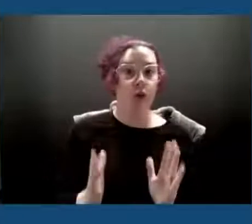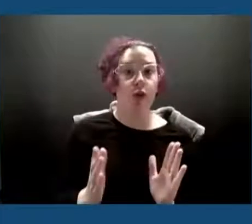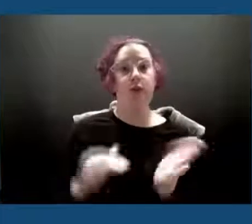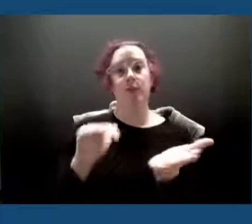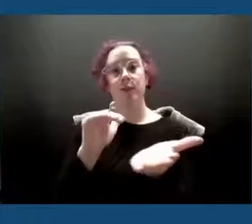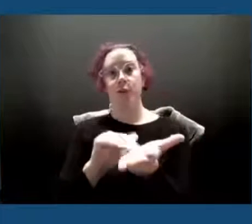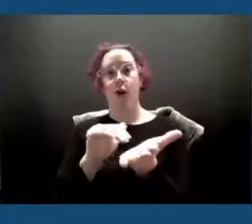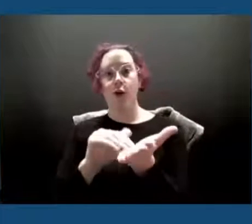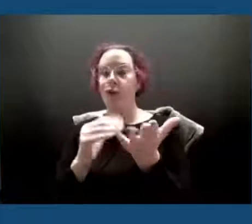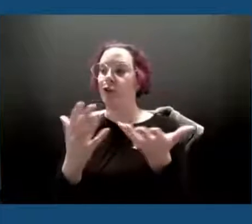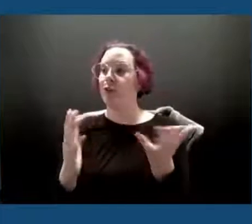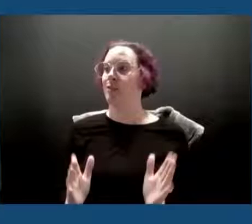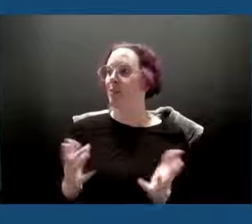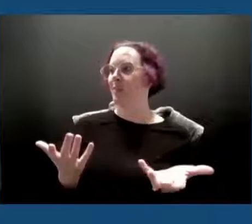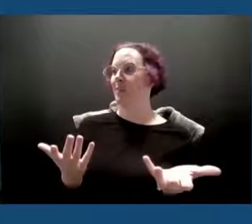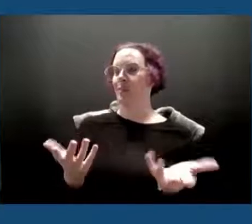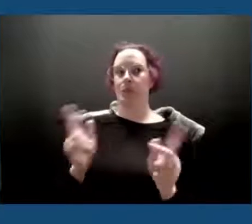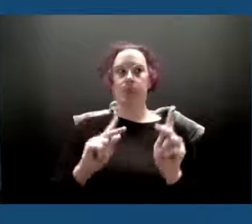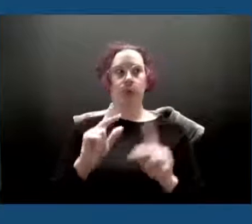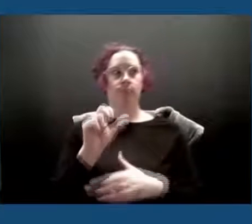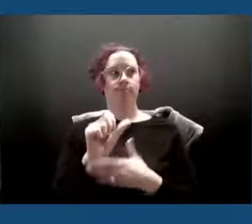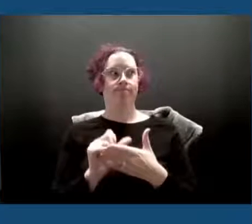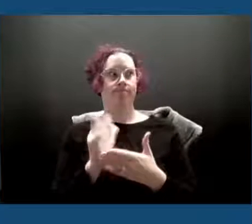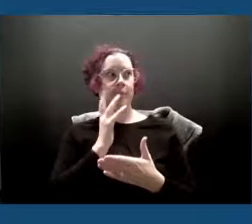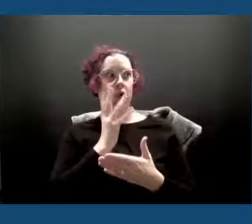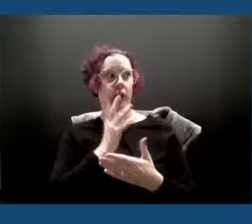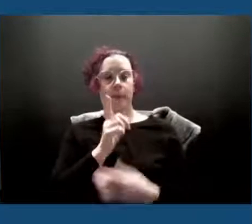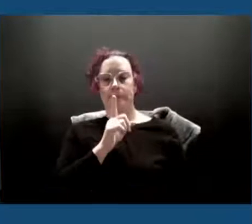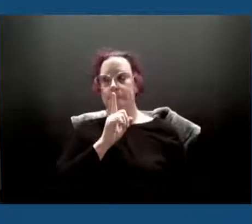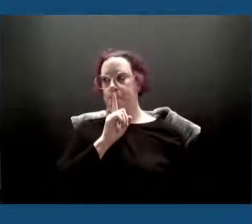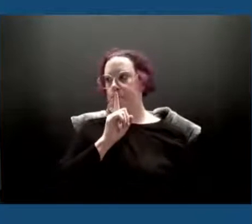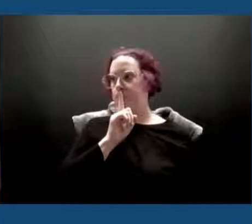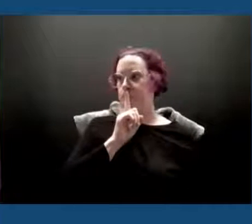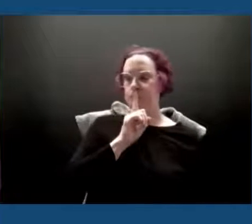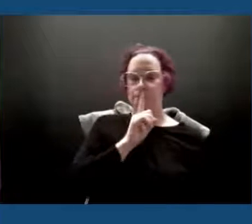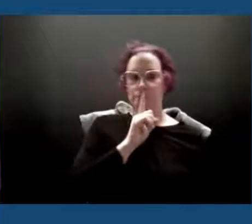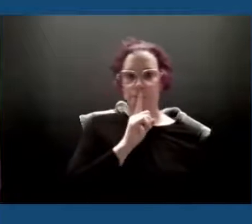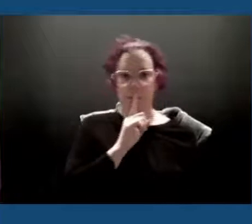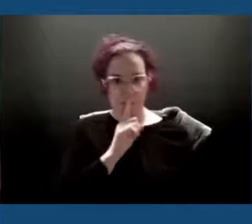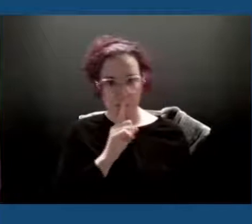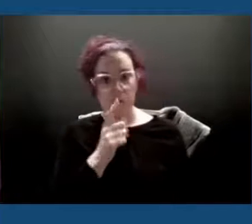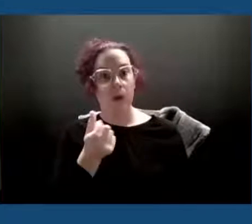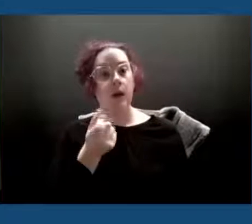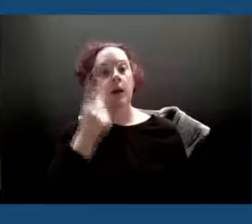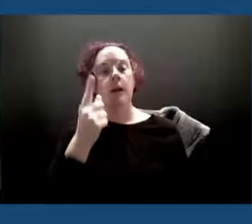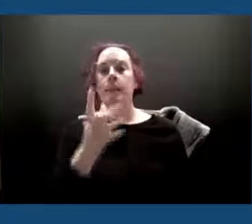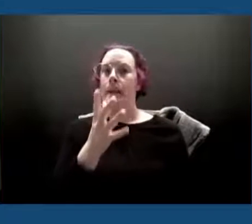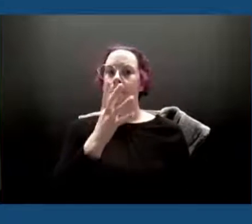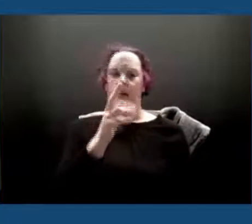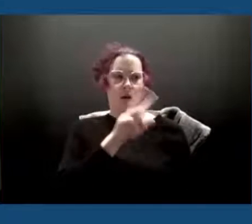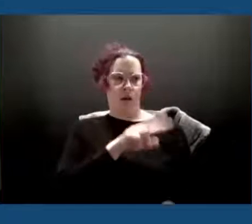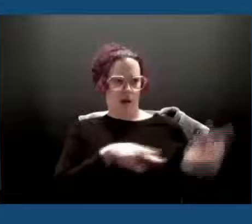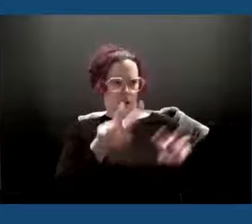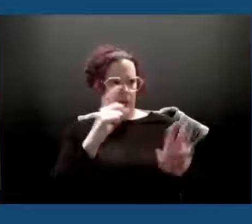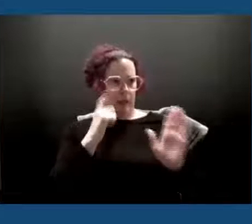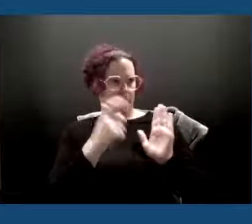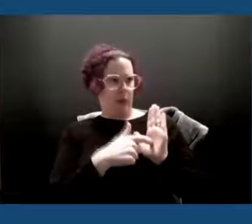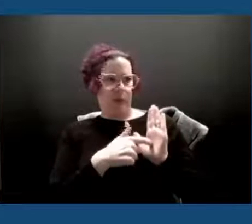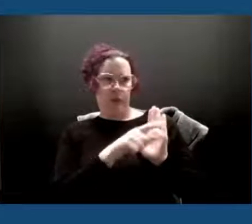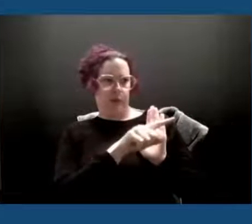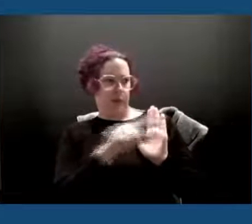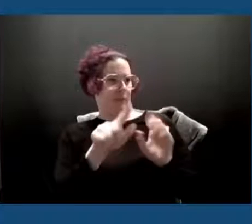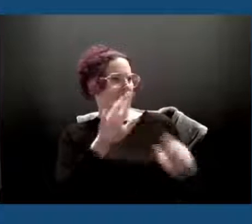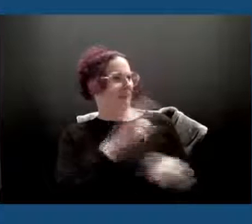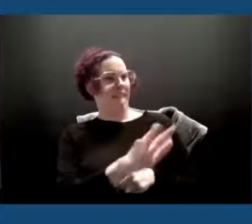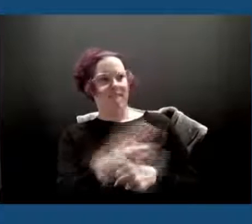and the shame of being abused in the sanctity of their own home. And my mother said enough because her own family had been disrupted like that. She